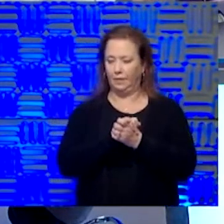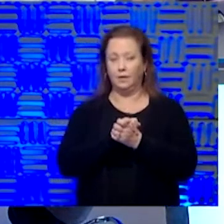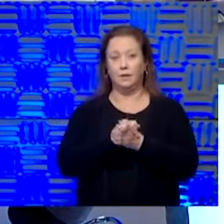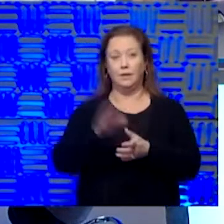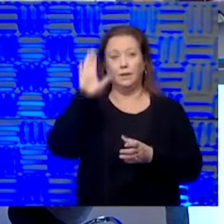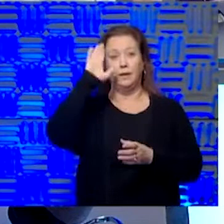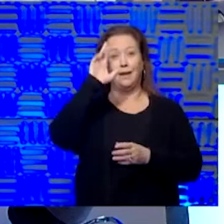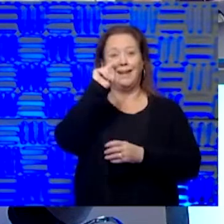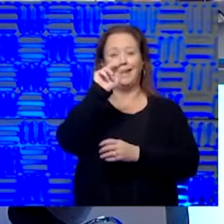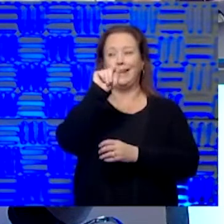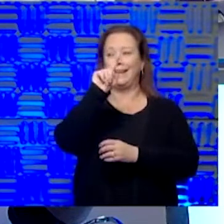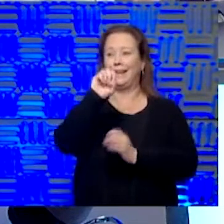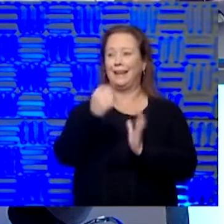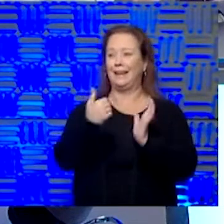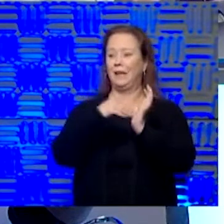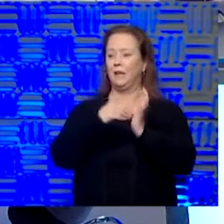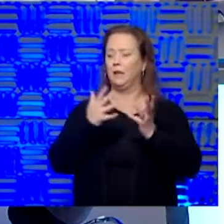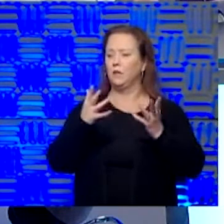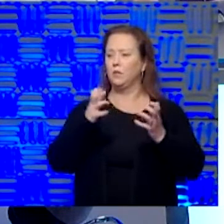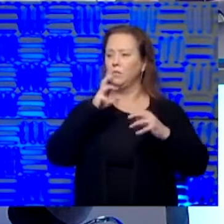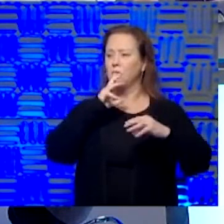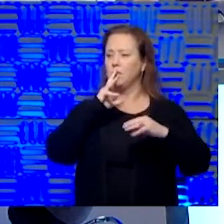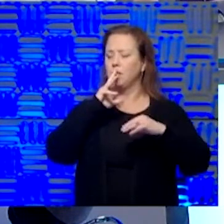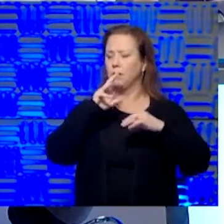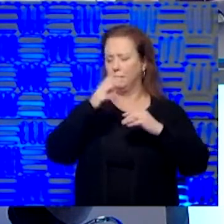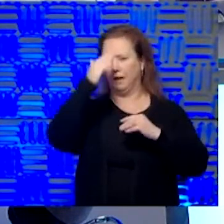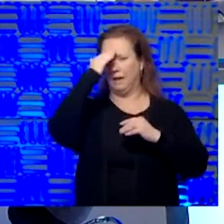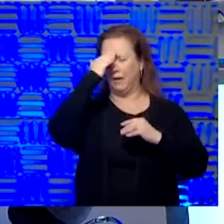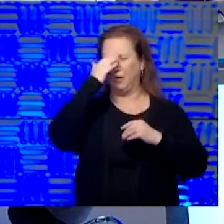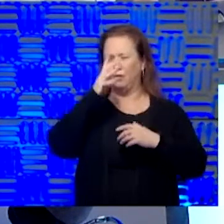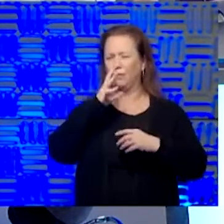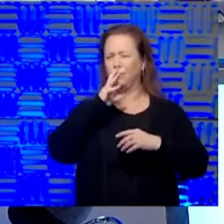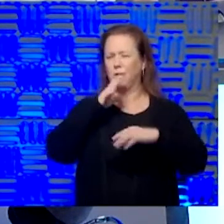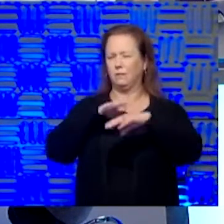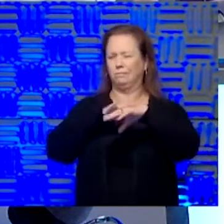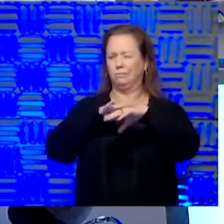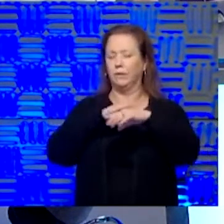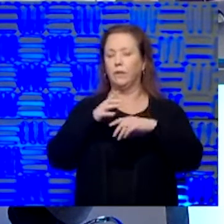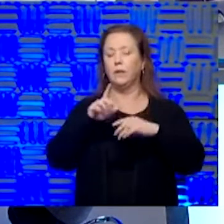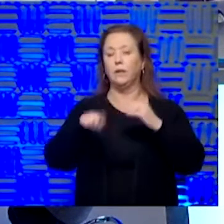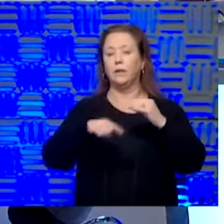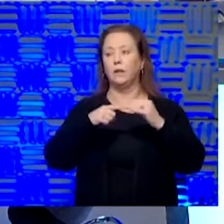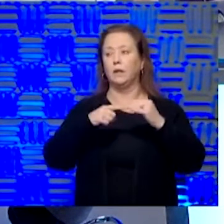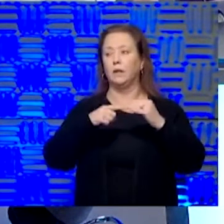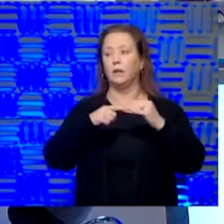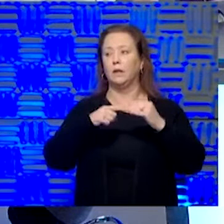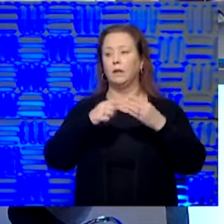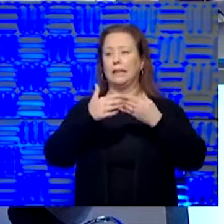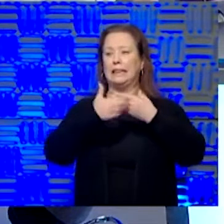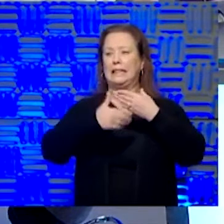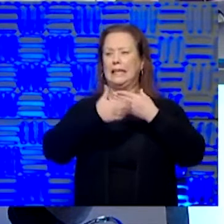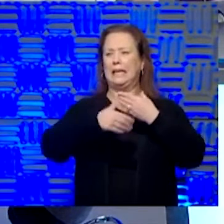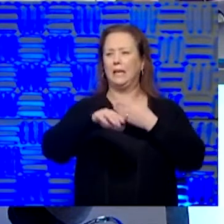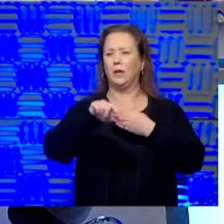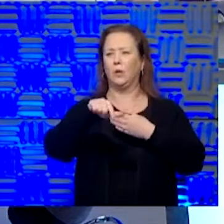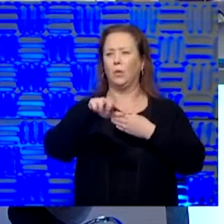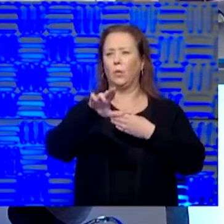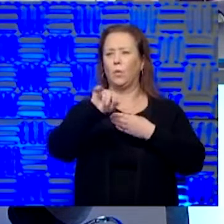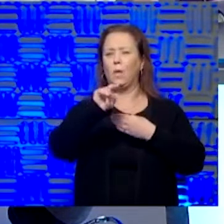Hi, this is Nate again. Do you want to talk, I know you touched on this before, about zinc and quinine and